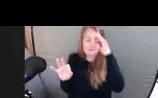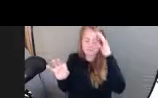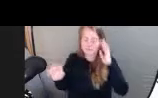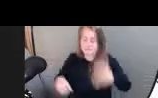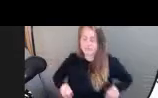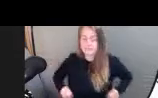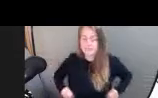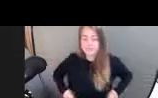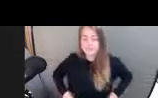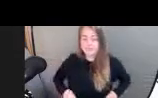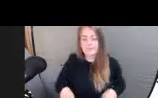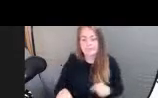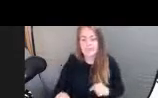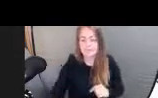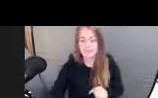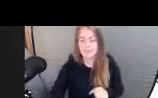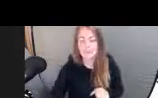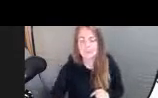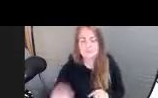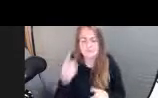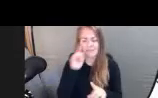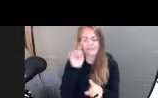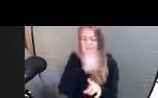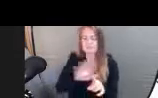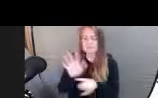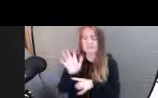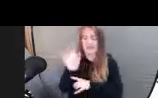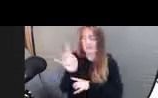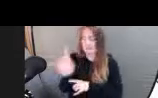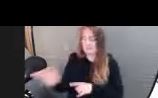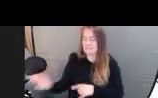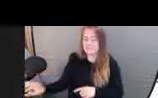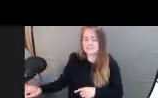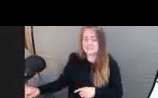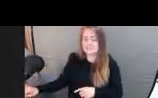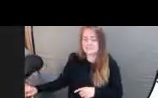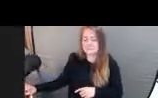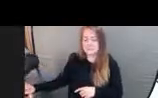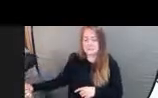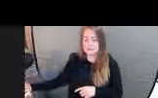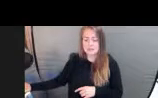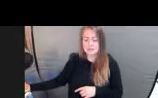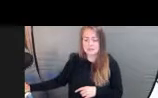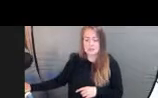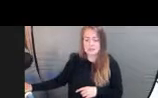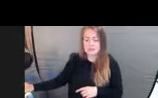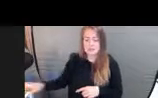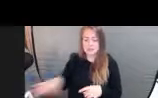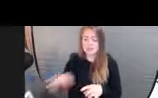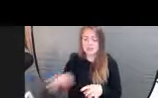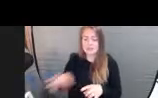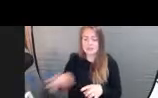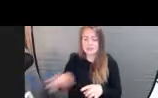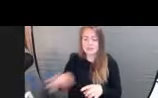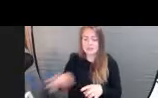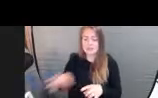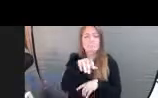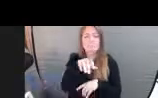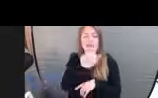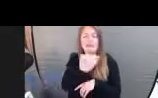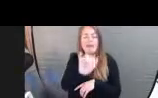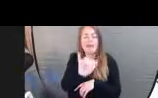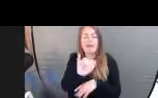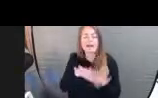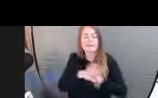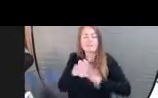up to even including, I think it's like 8 minutes, that you can use AI-generated technology to